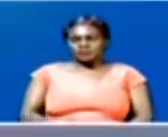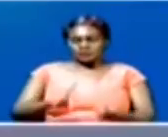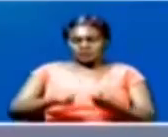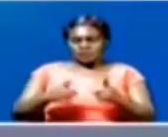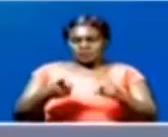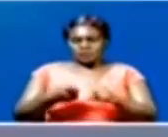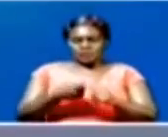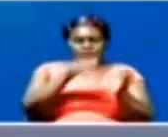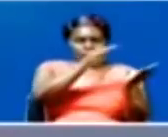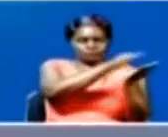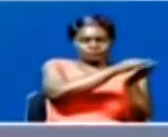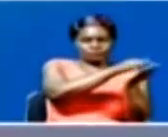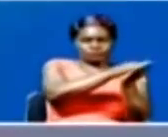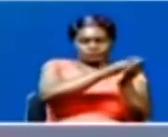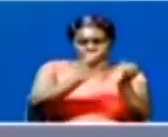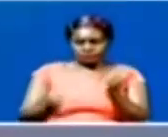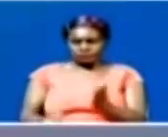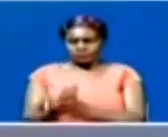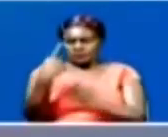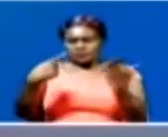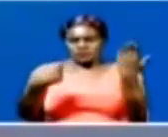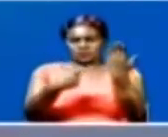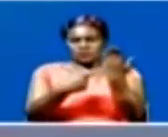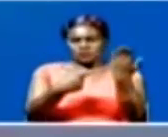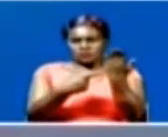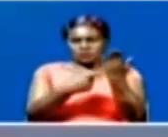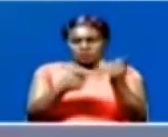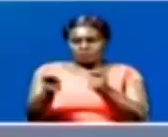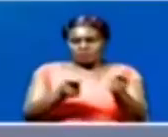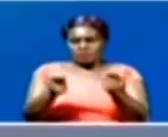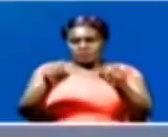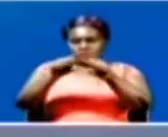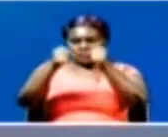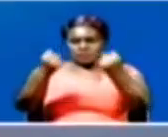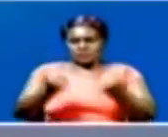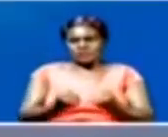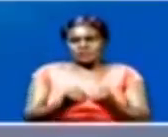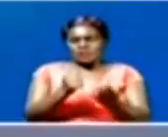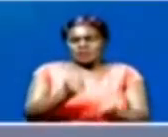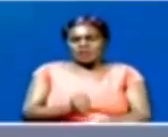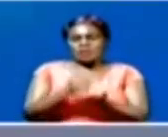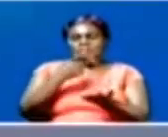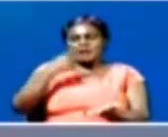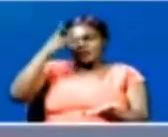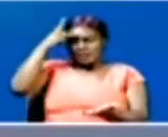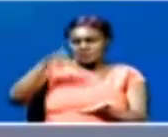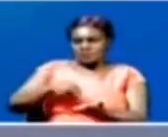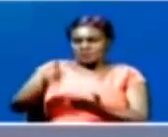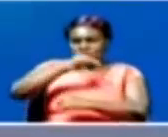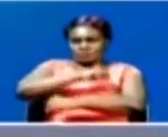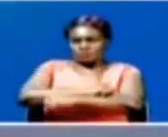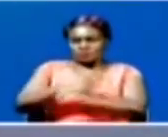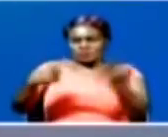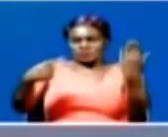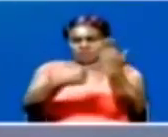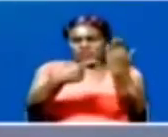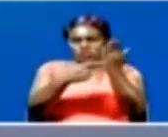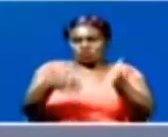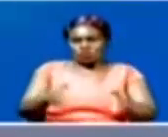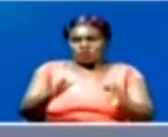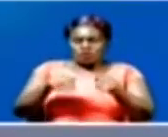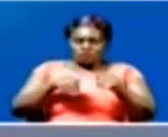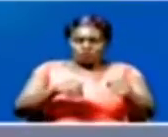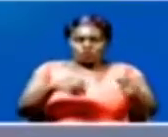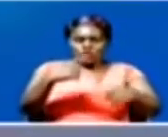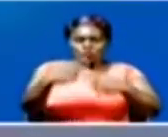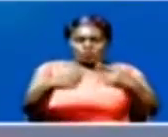Standard Chartered Bank has today launched a digital school management system that will enable parents pay fees digitally and also track the